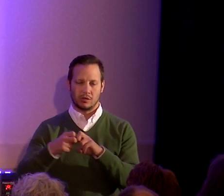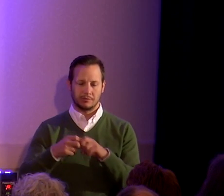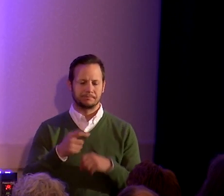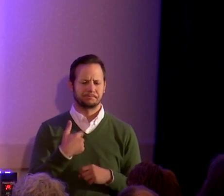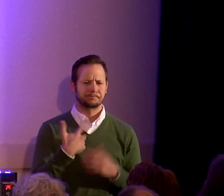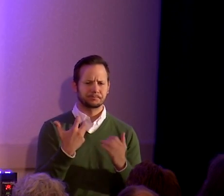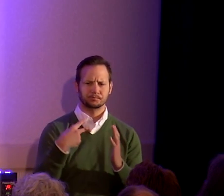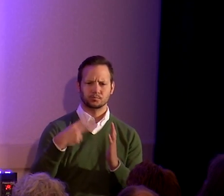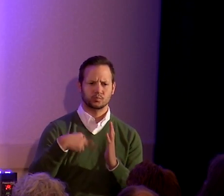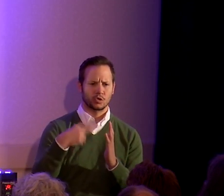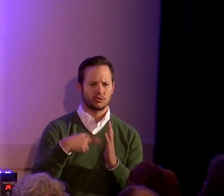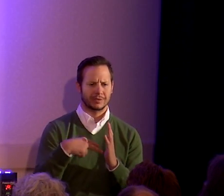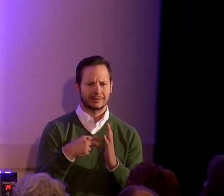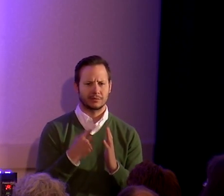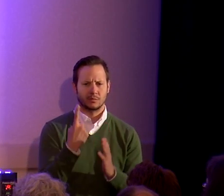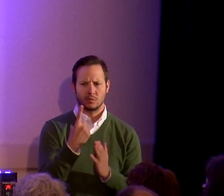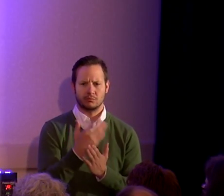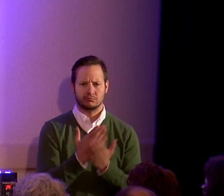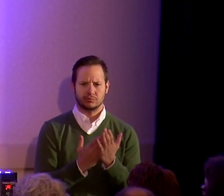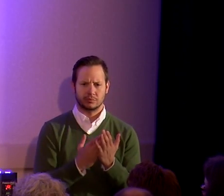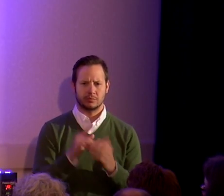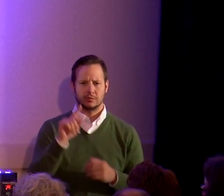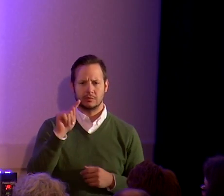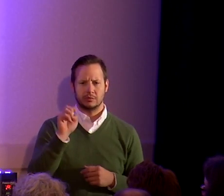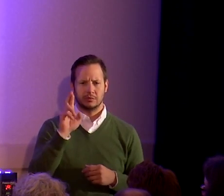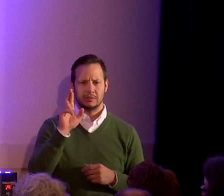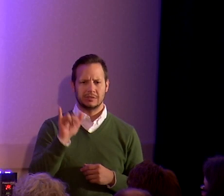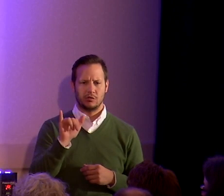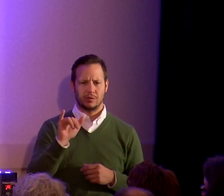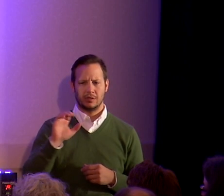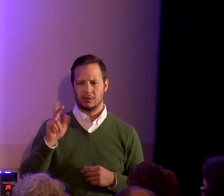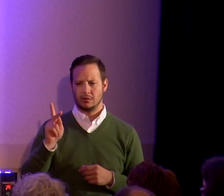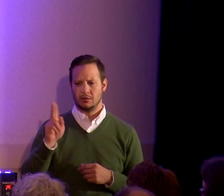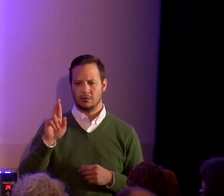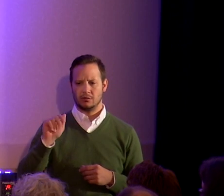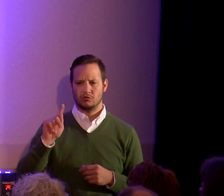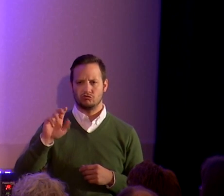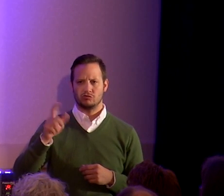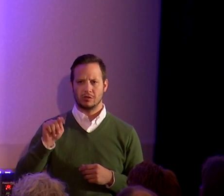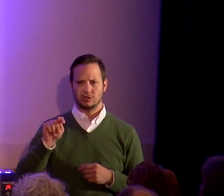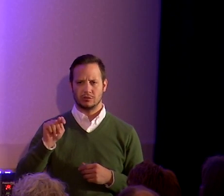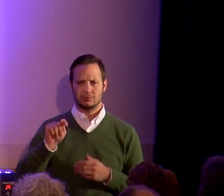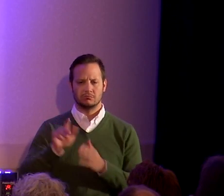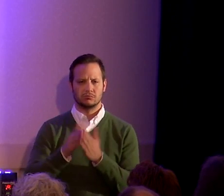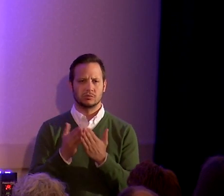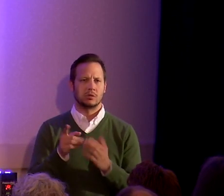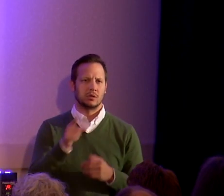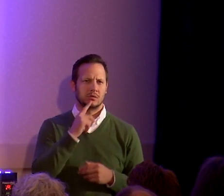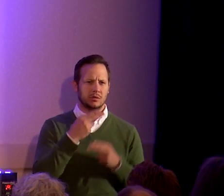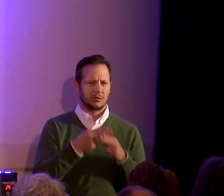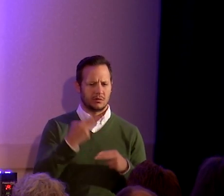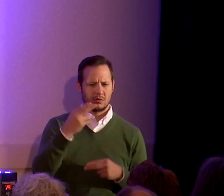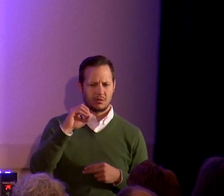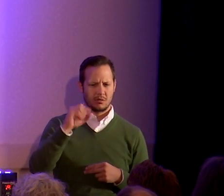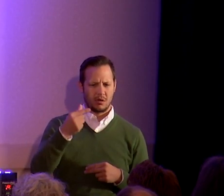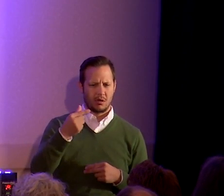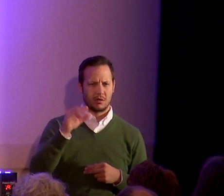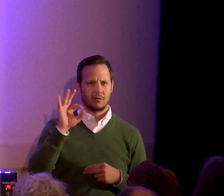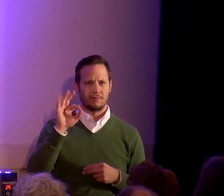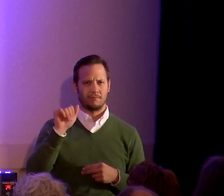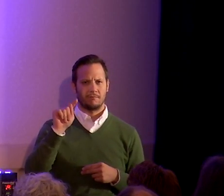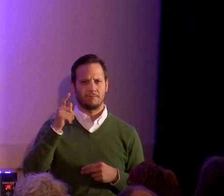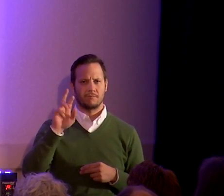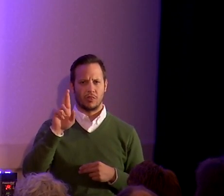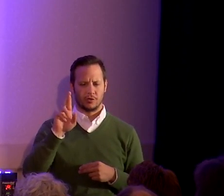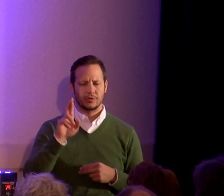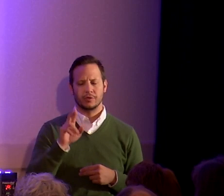you a passage from one of Terry Pratchett's books. It's called Hogfather. He's a great author. And it really